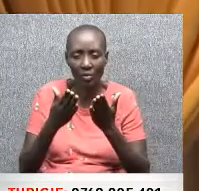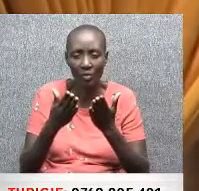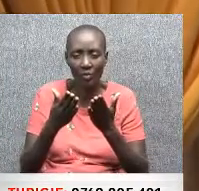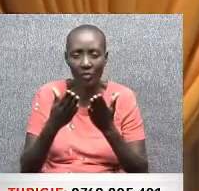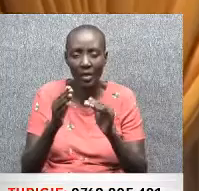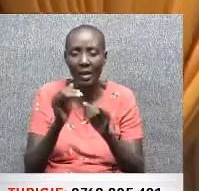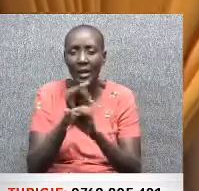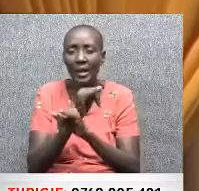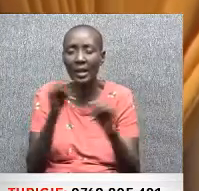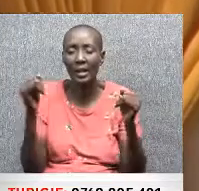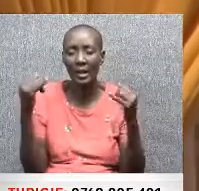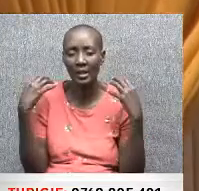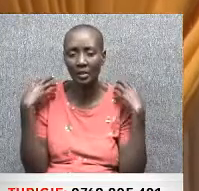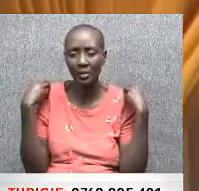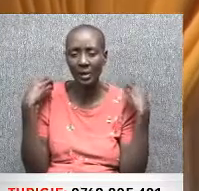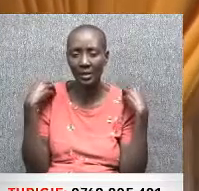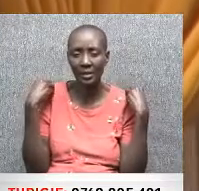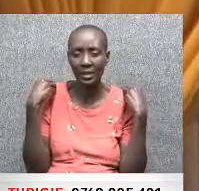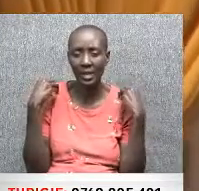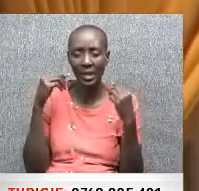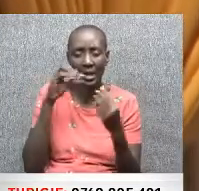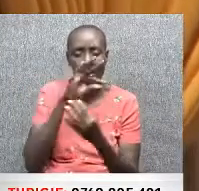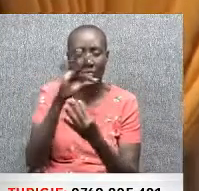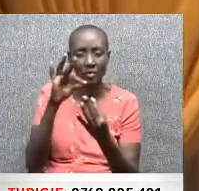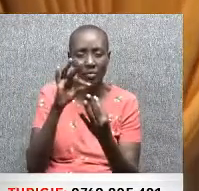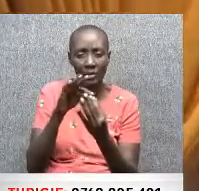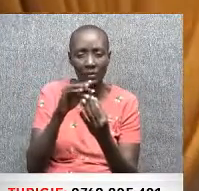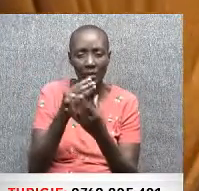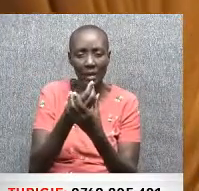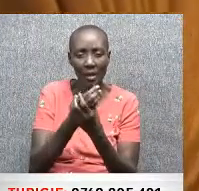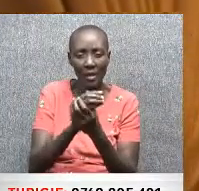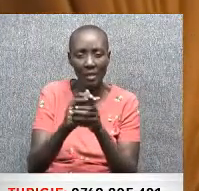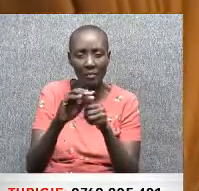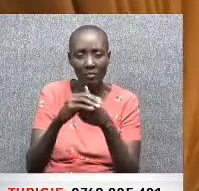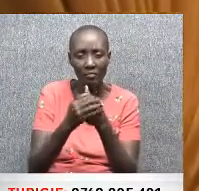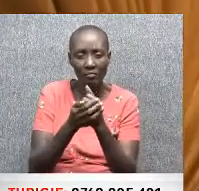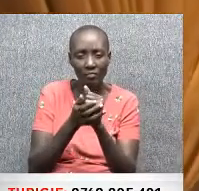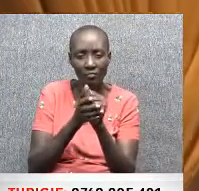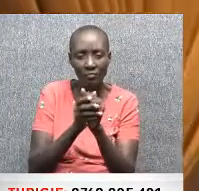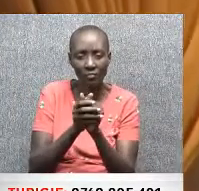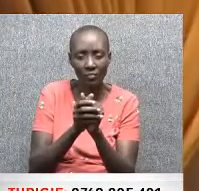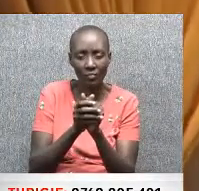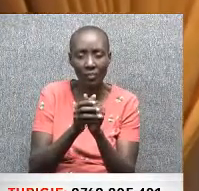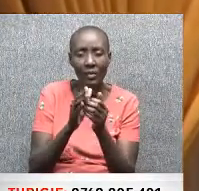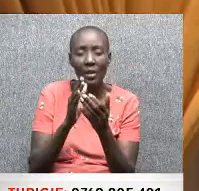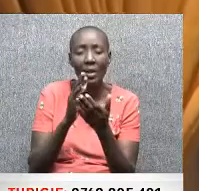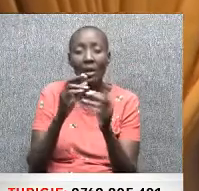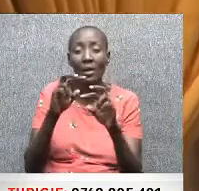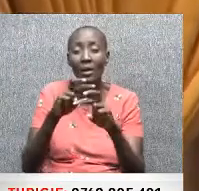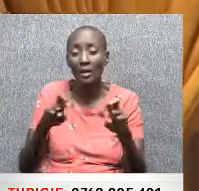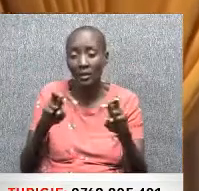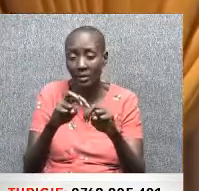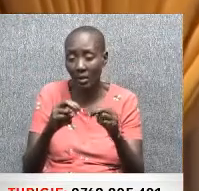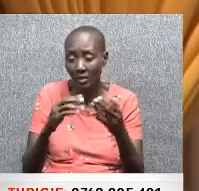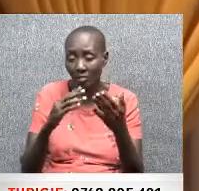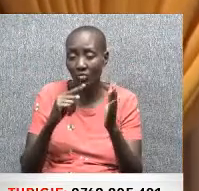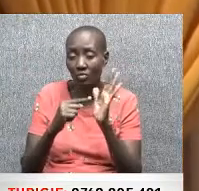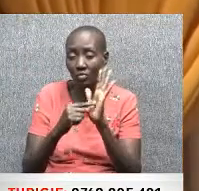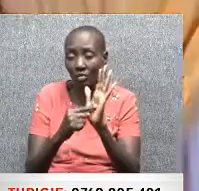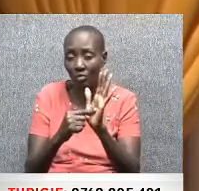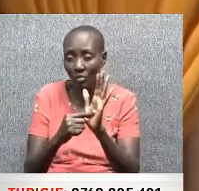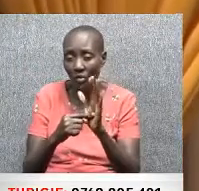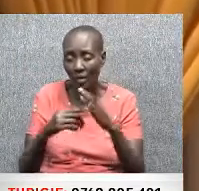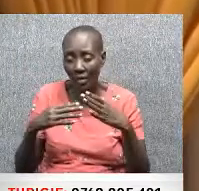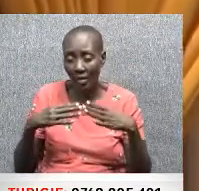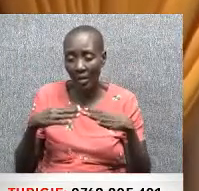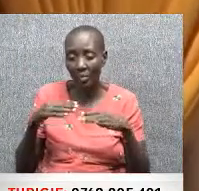practices and in particular hand washing. As Deli said, that research shows that a large population of the